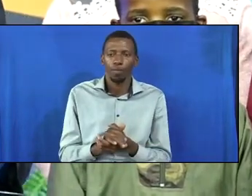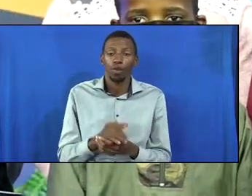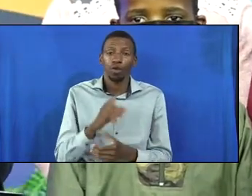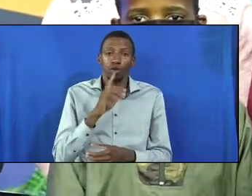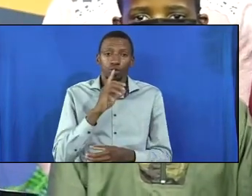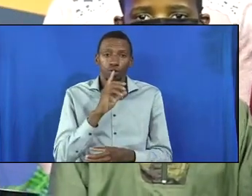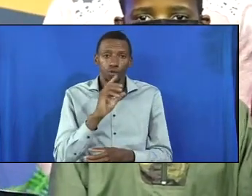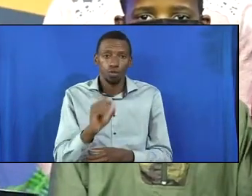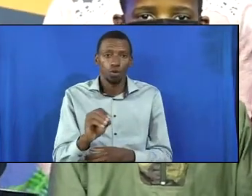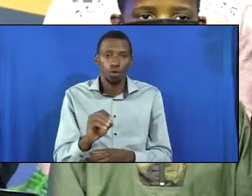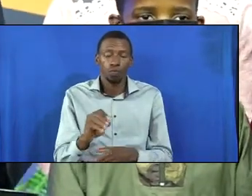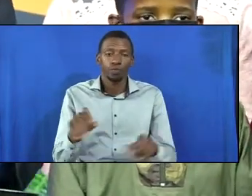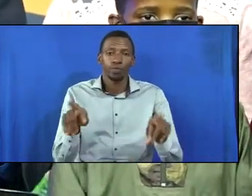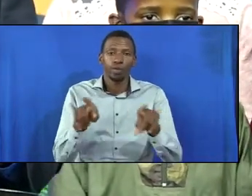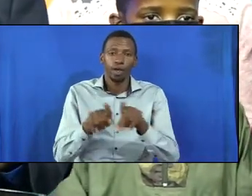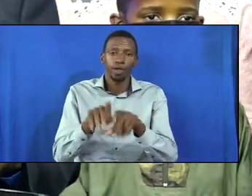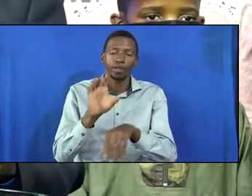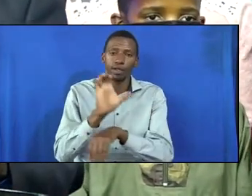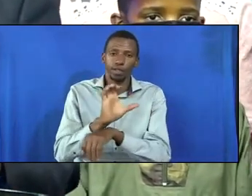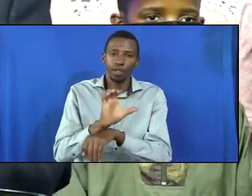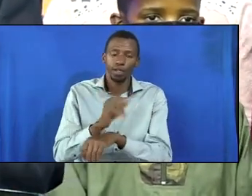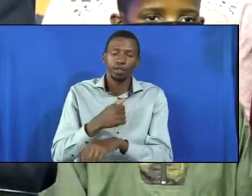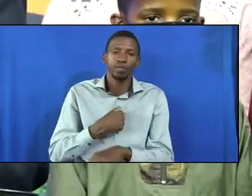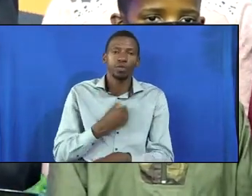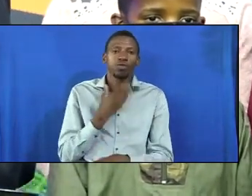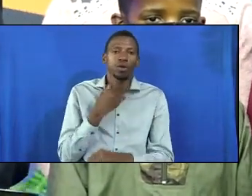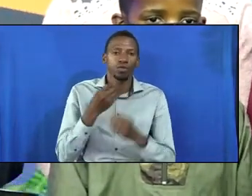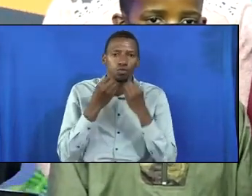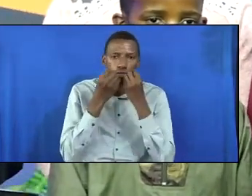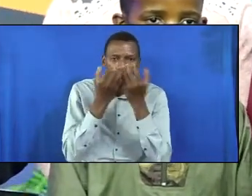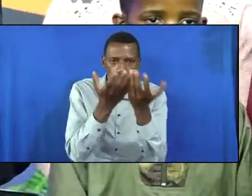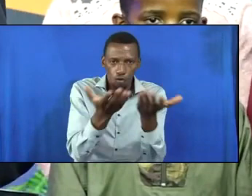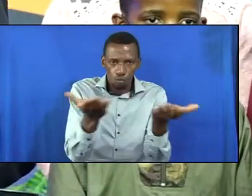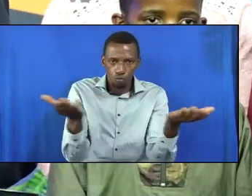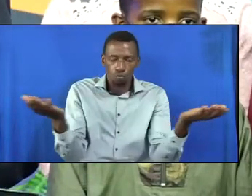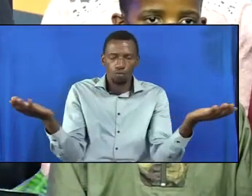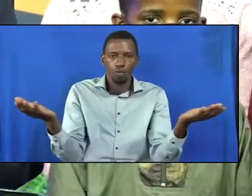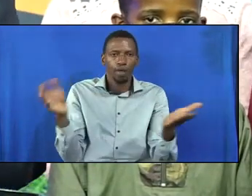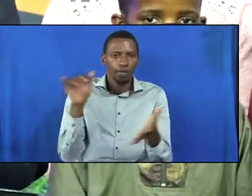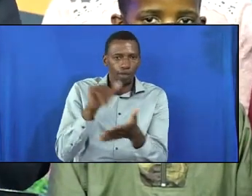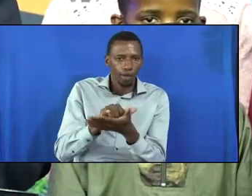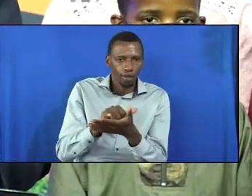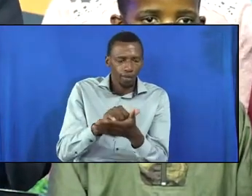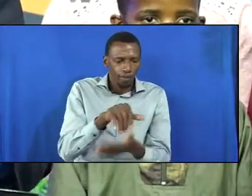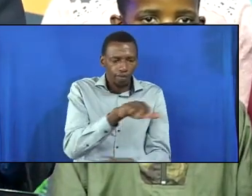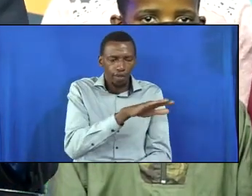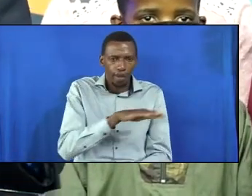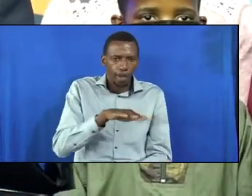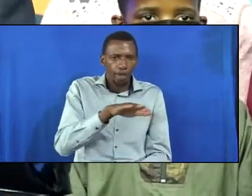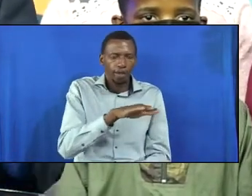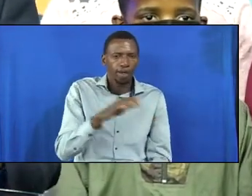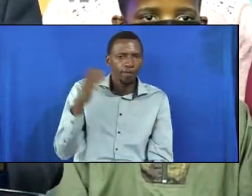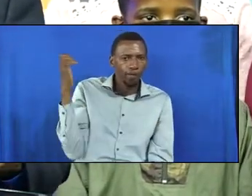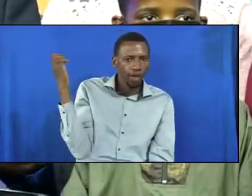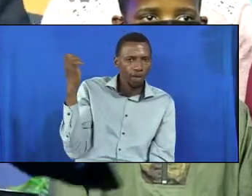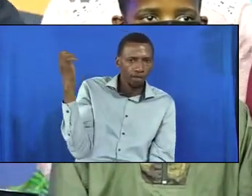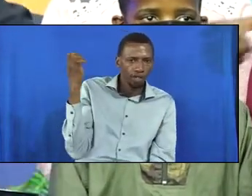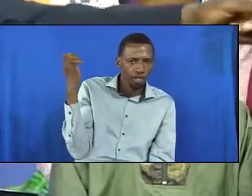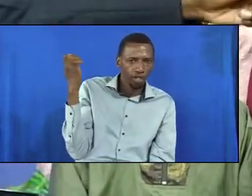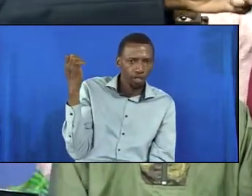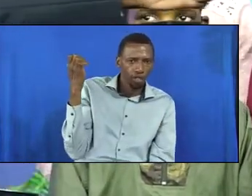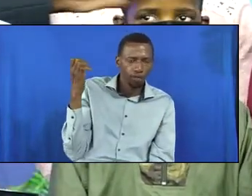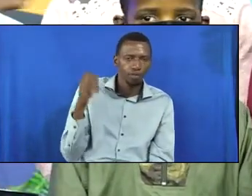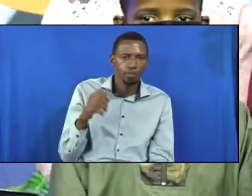As a church, I want to bring it to your attention that when it comes to evangelism, when it comes to missionary